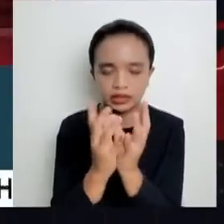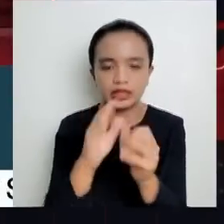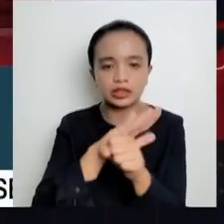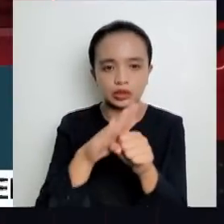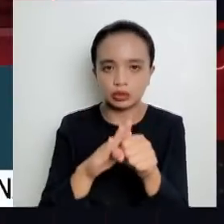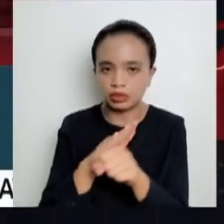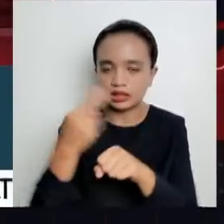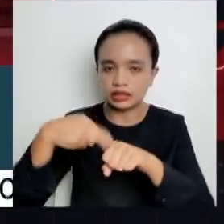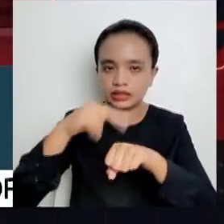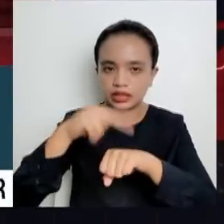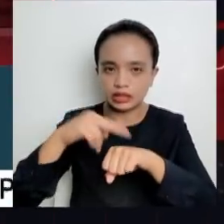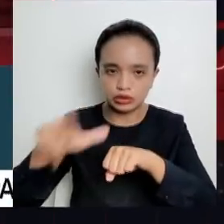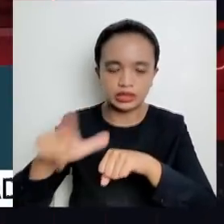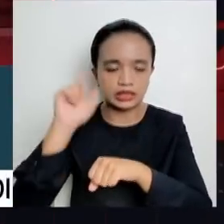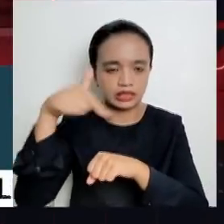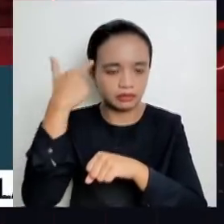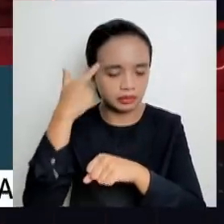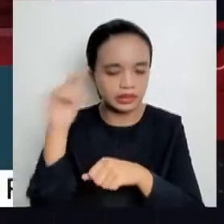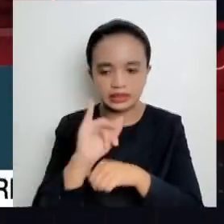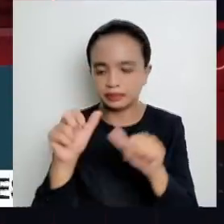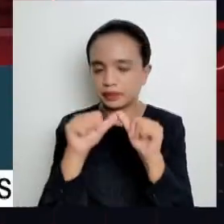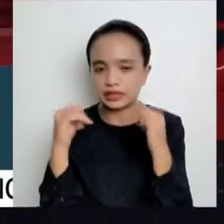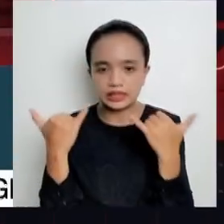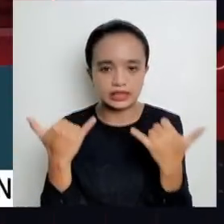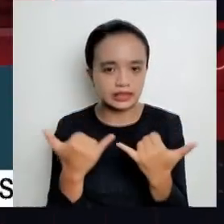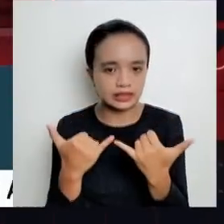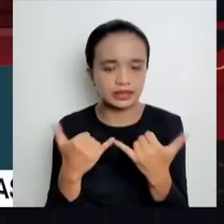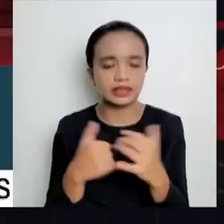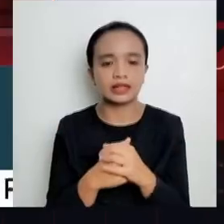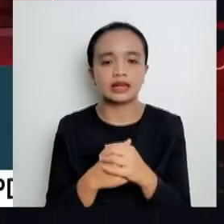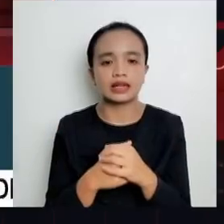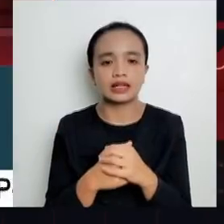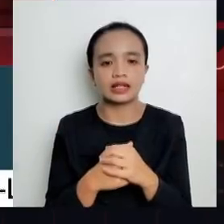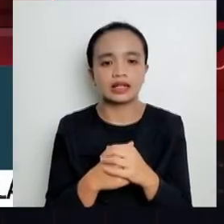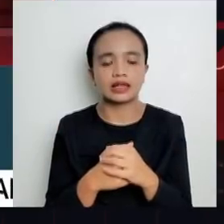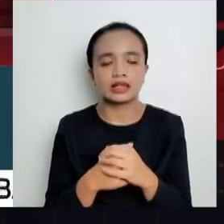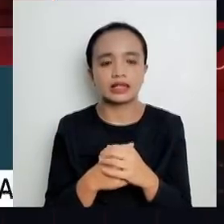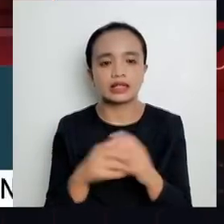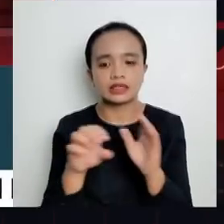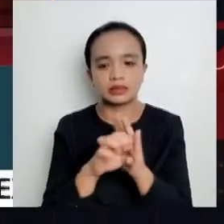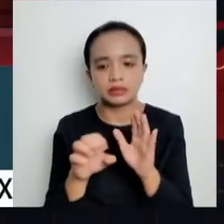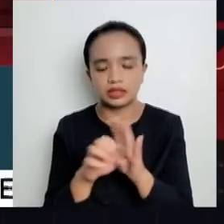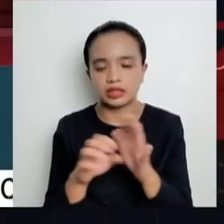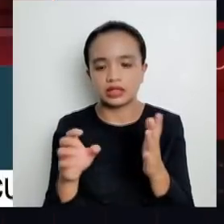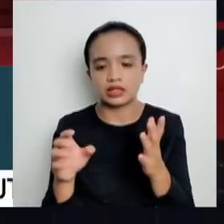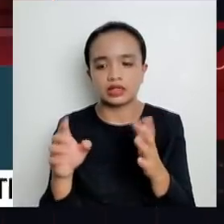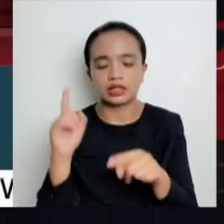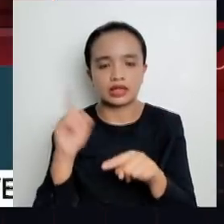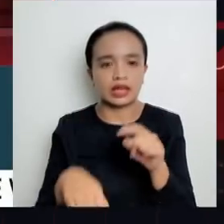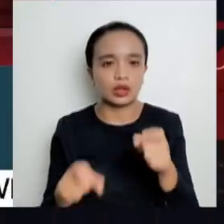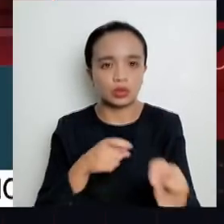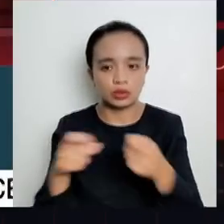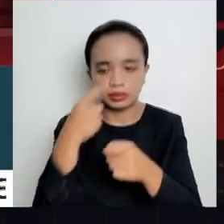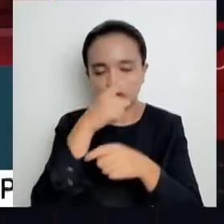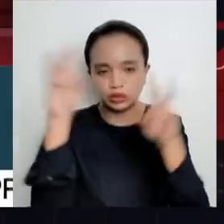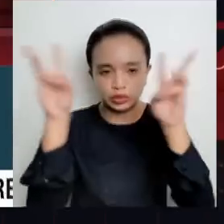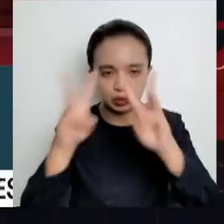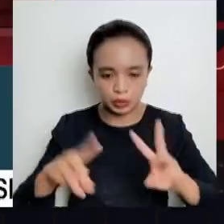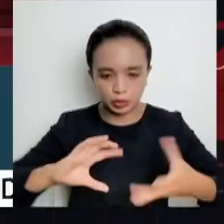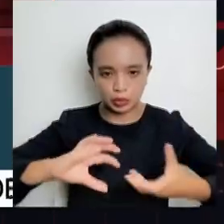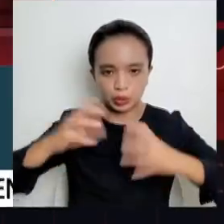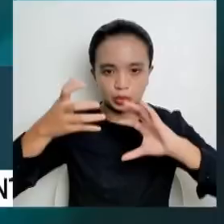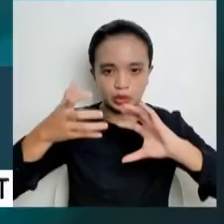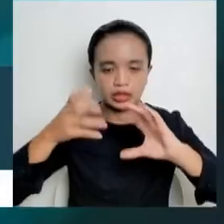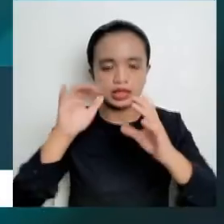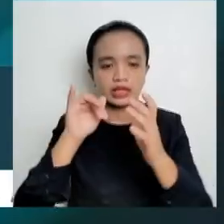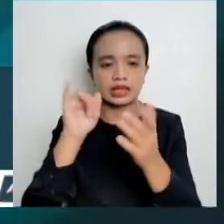and agencies. Elements beyond human control, such as sudden weather disturbance in the area, resulted in this unfortunate